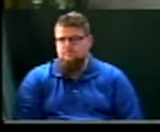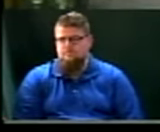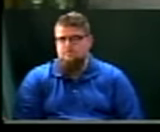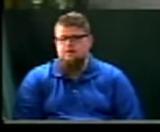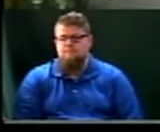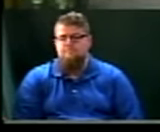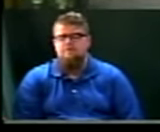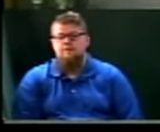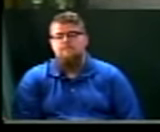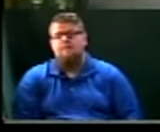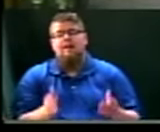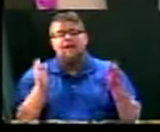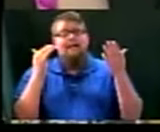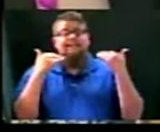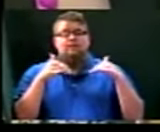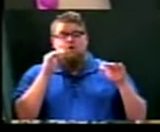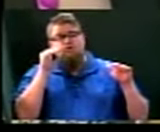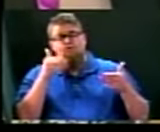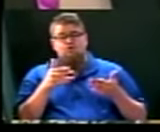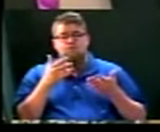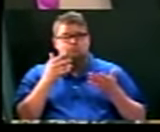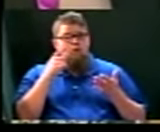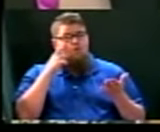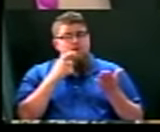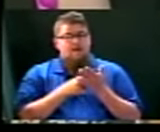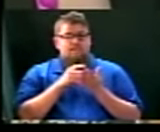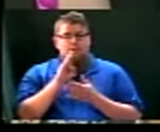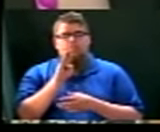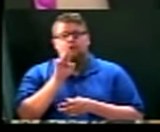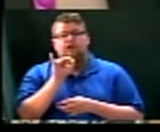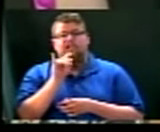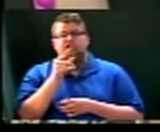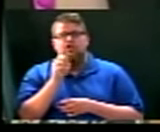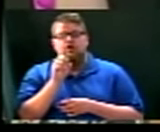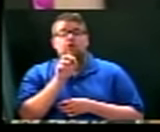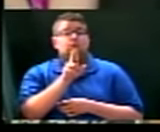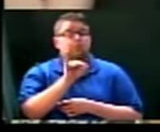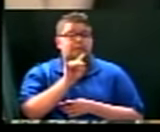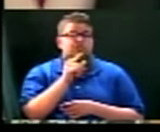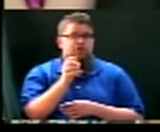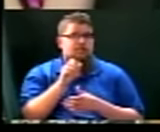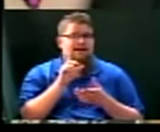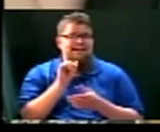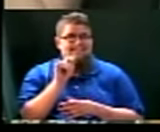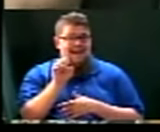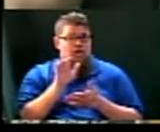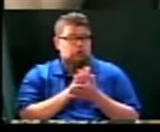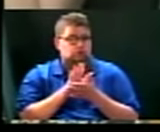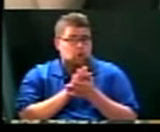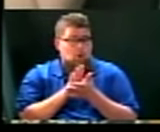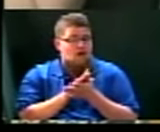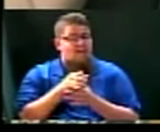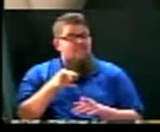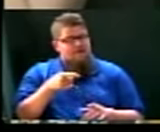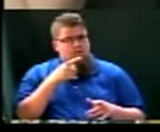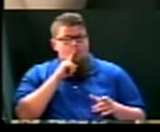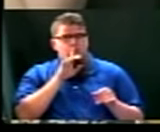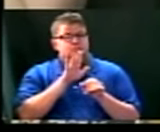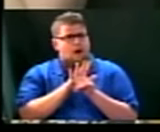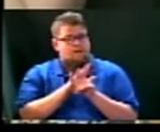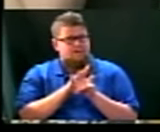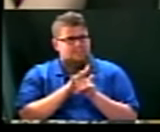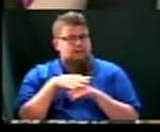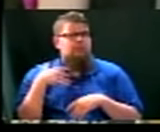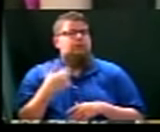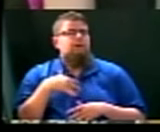Okay, our next school I'd like to recognize, Ridgedale School. Ridgedale was recognized as promising practice school for